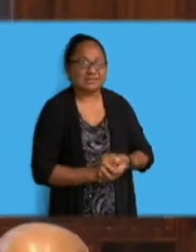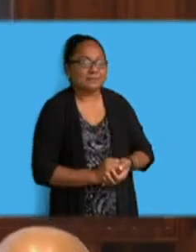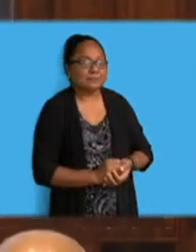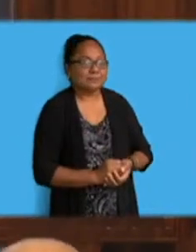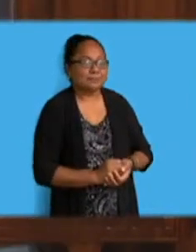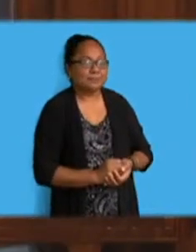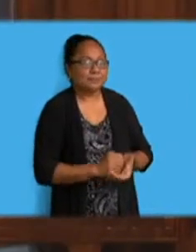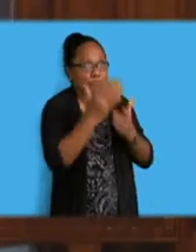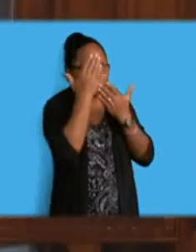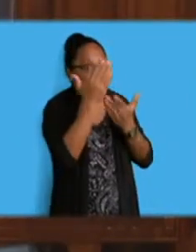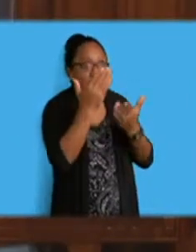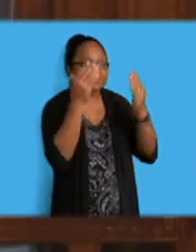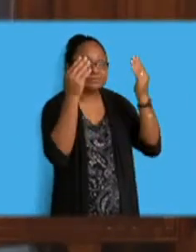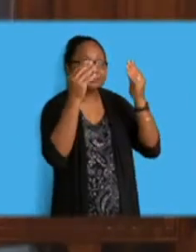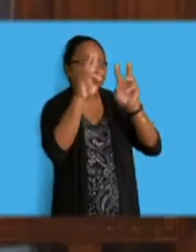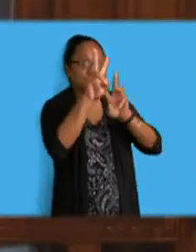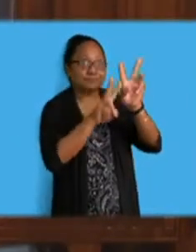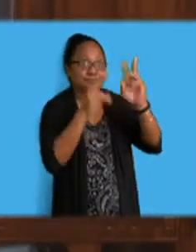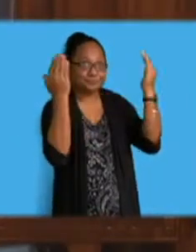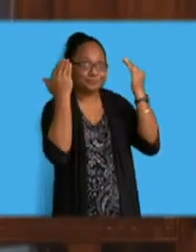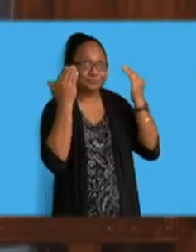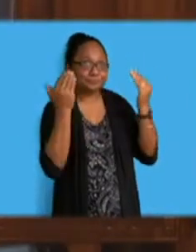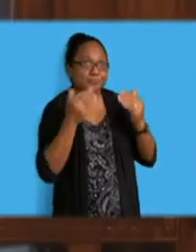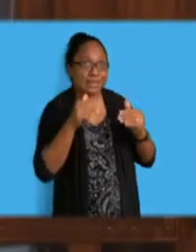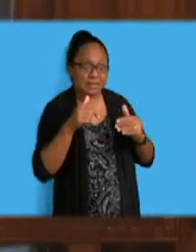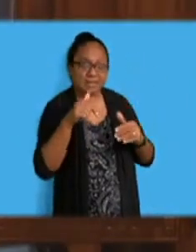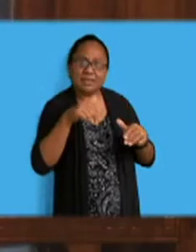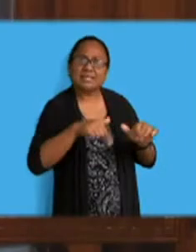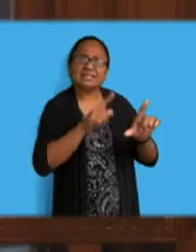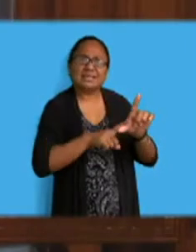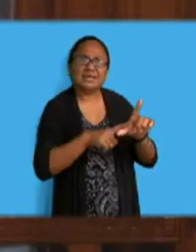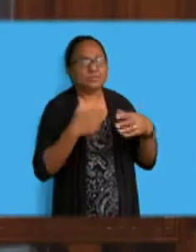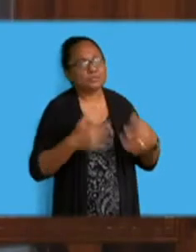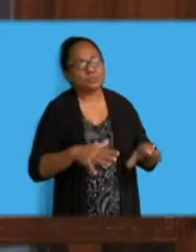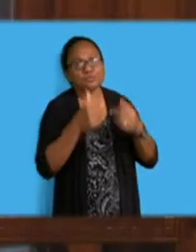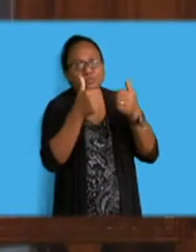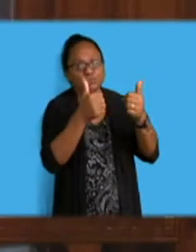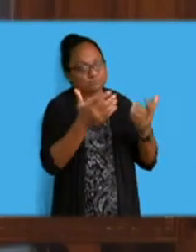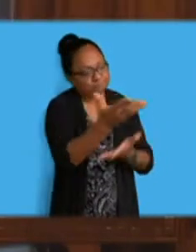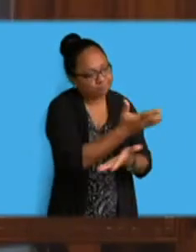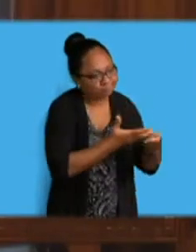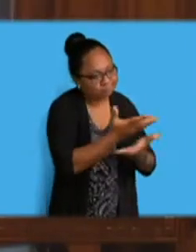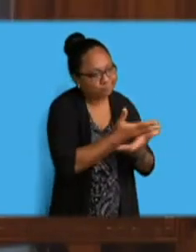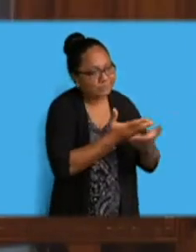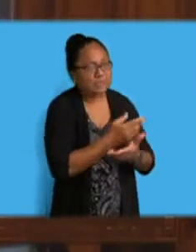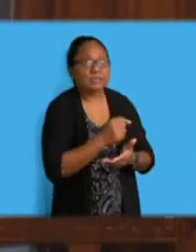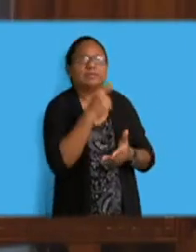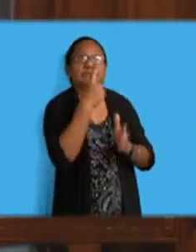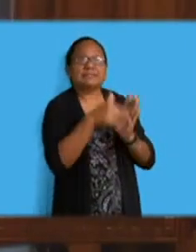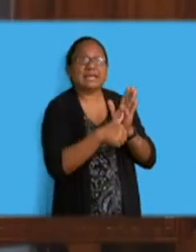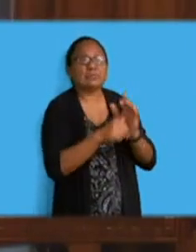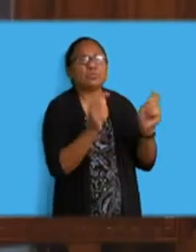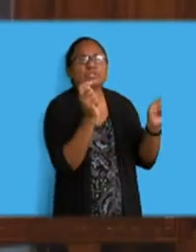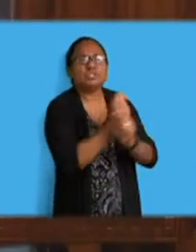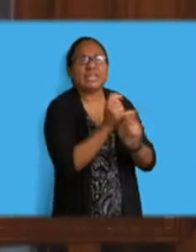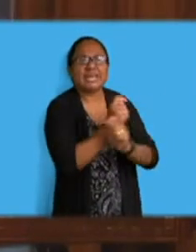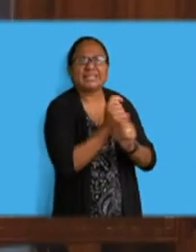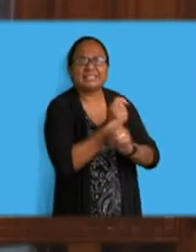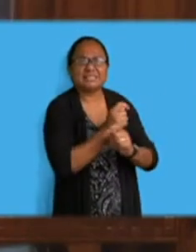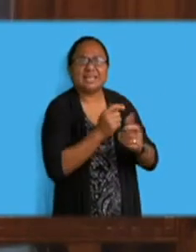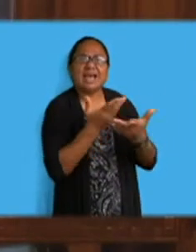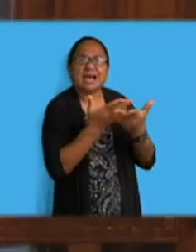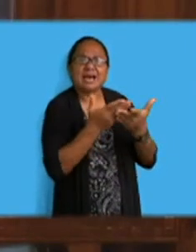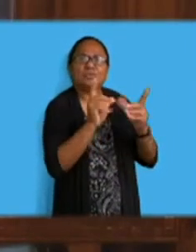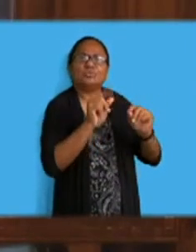Honourable Deputy Speaker, this year we had some very informative presentations. For the first time ever, we changed the format of the Education Forum, where